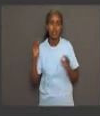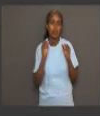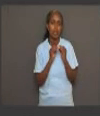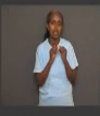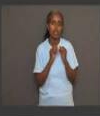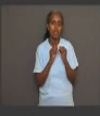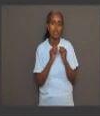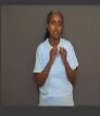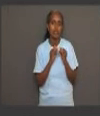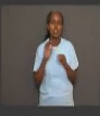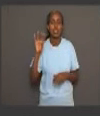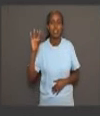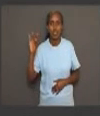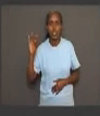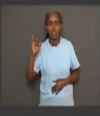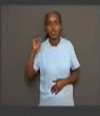14I plus